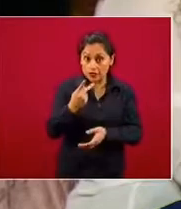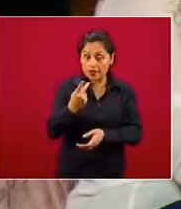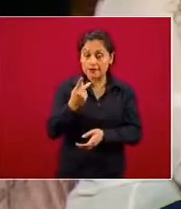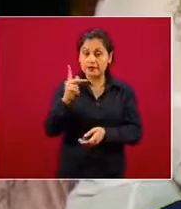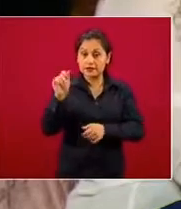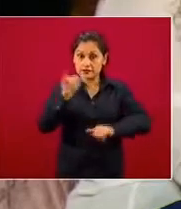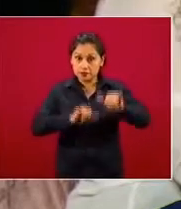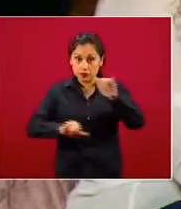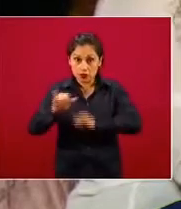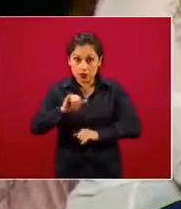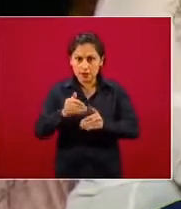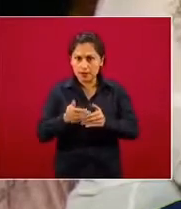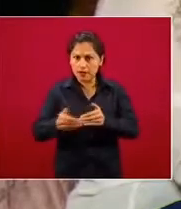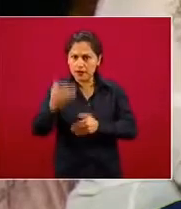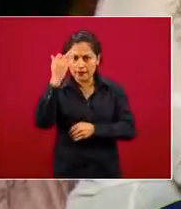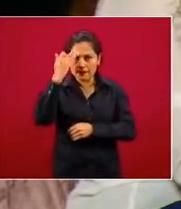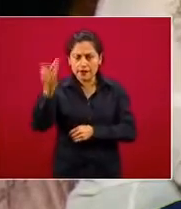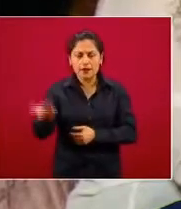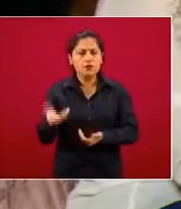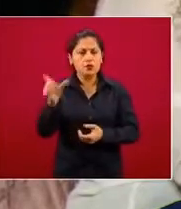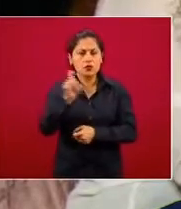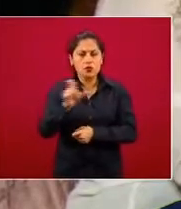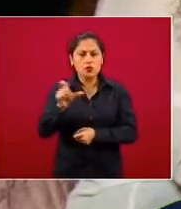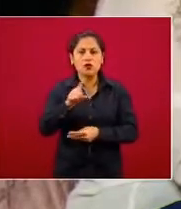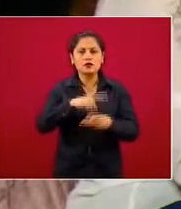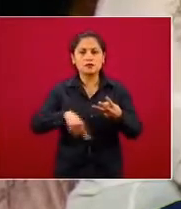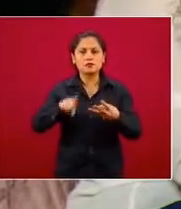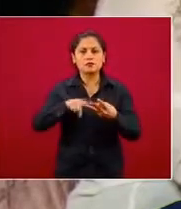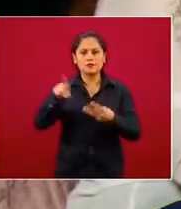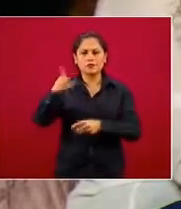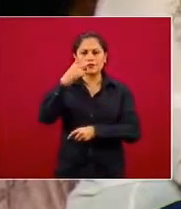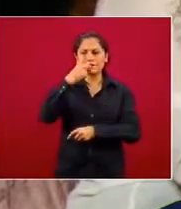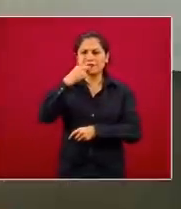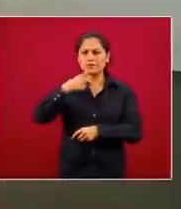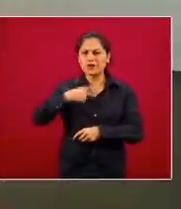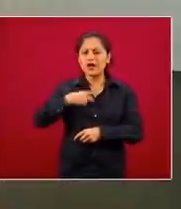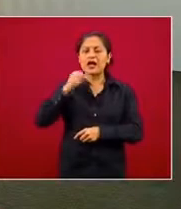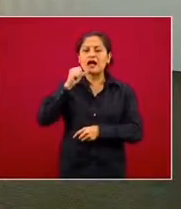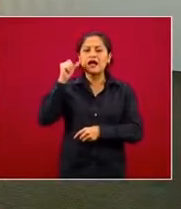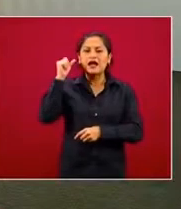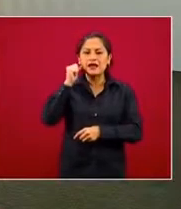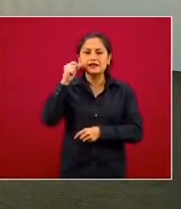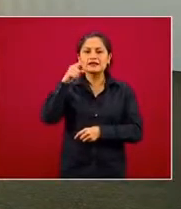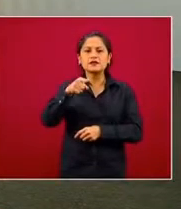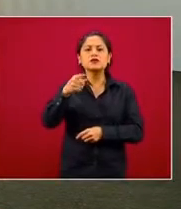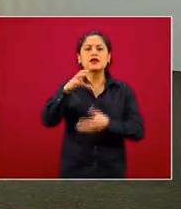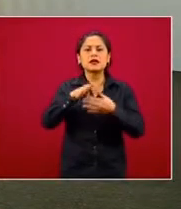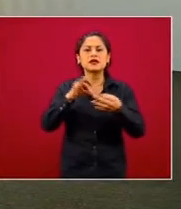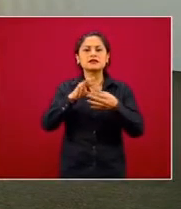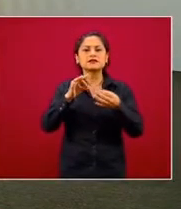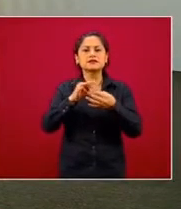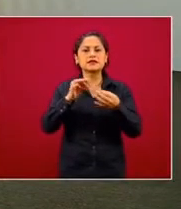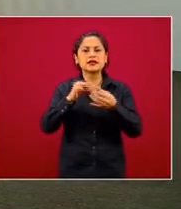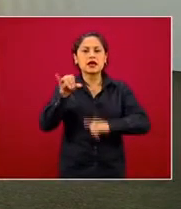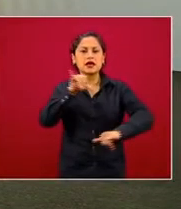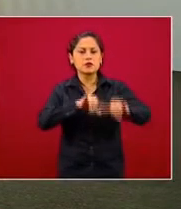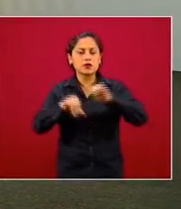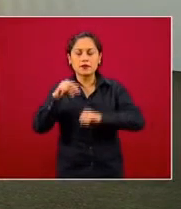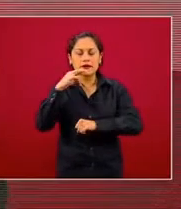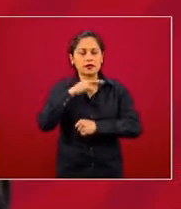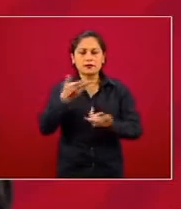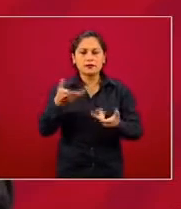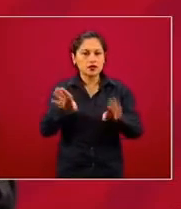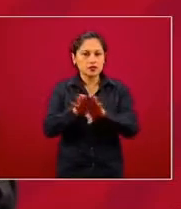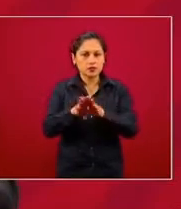said añadiendo a esto, yesterday usted dijo that que nos iba a dar otra we were going to explicación be sobre las informed pruebas on quick rápidas el día testing. de ayer. If you can Gracias. recap on that, Gracias, con please. mucho gusto.